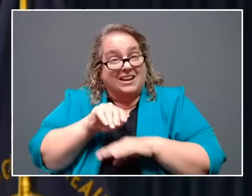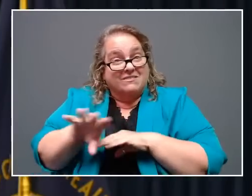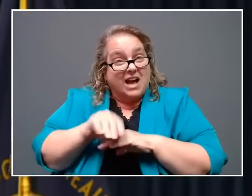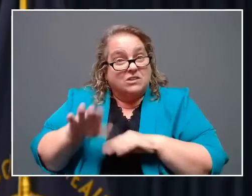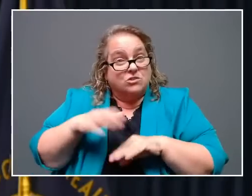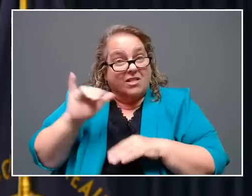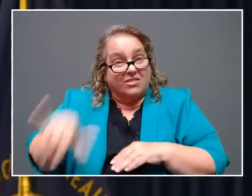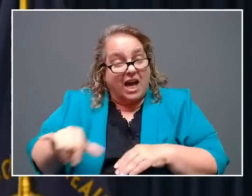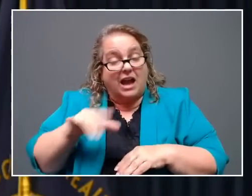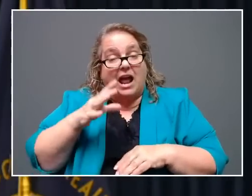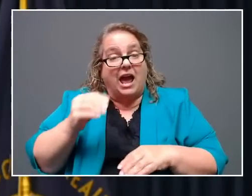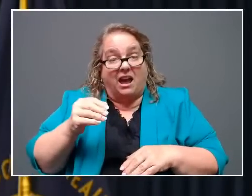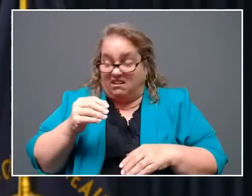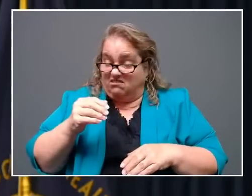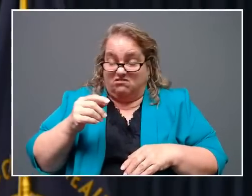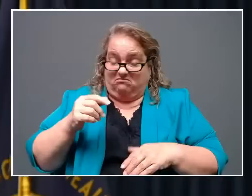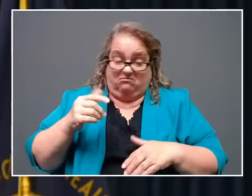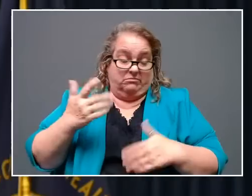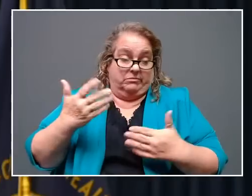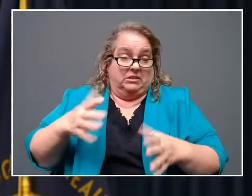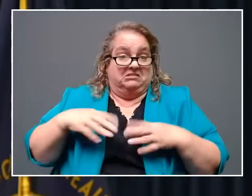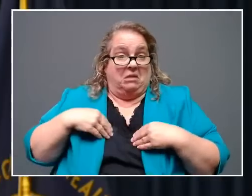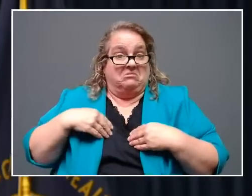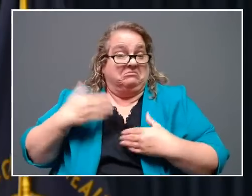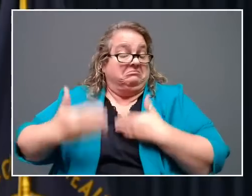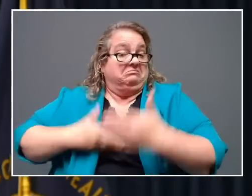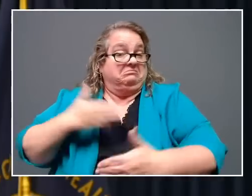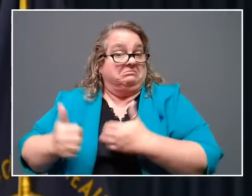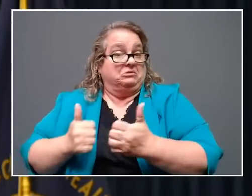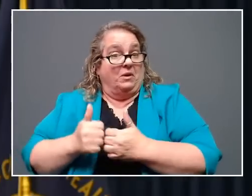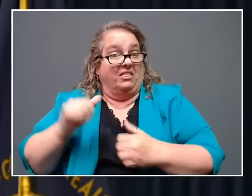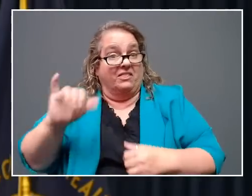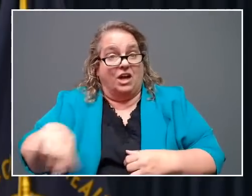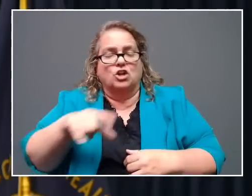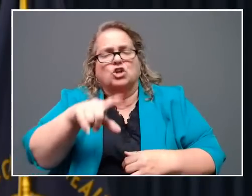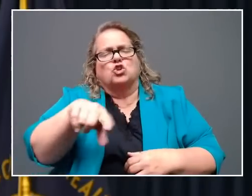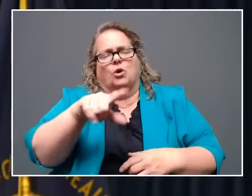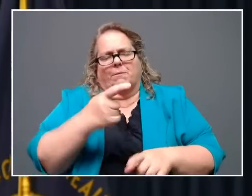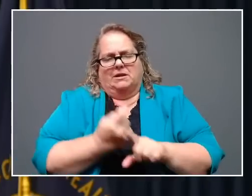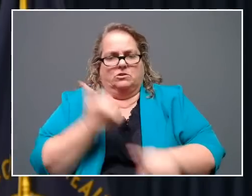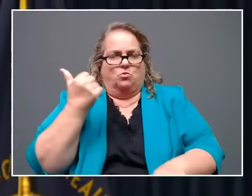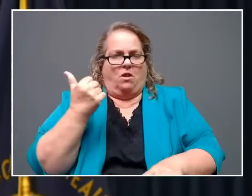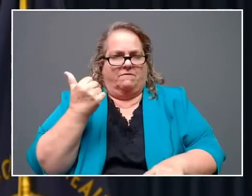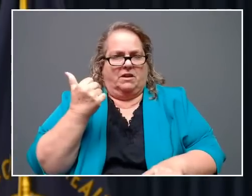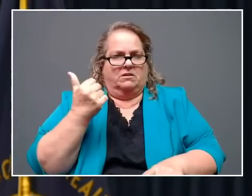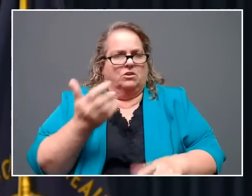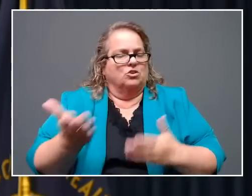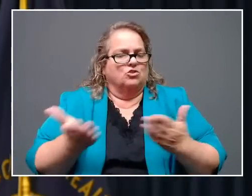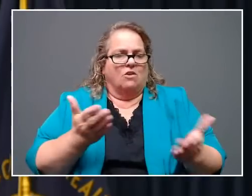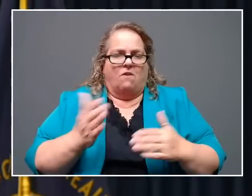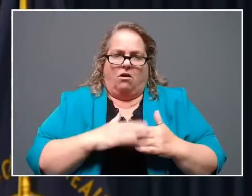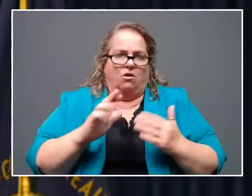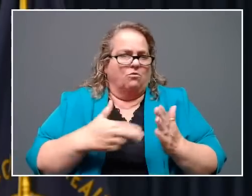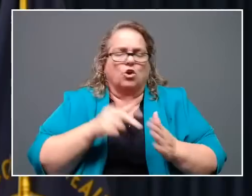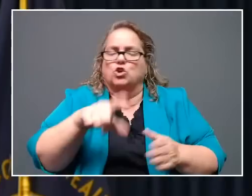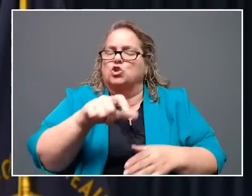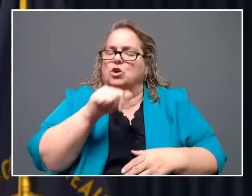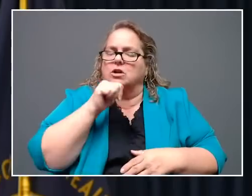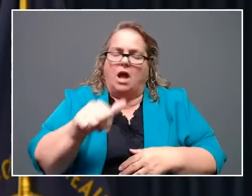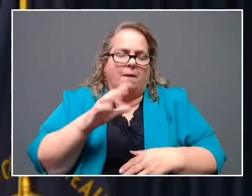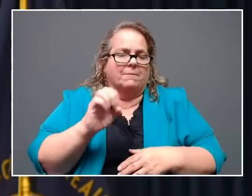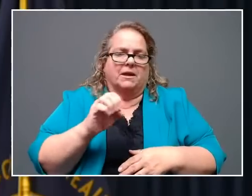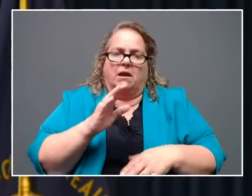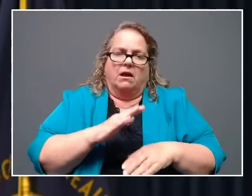you should be disqualified from serving in a role where you would hand out sentences. I mean, these are individuals